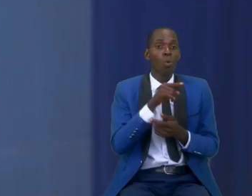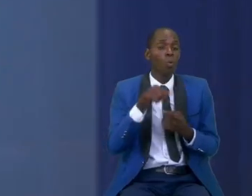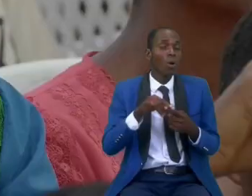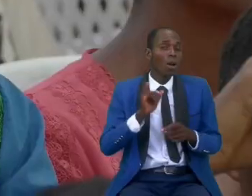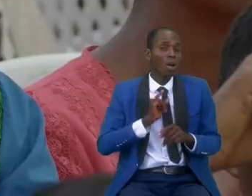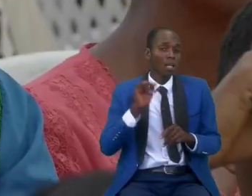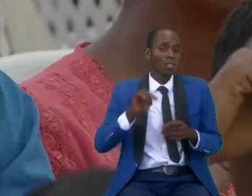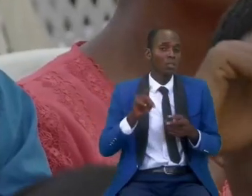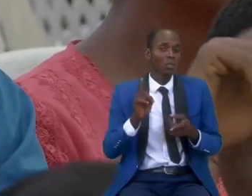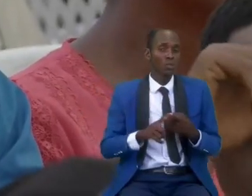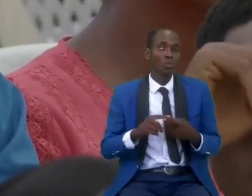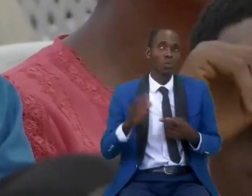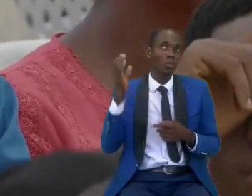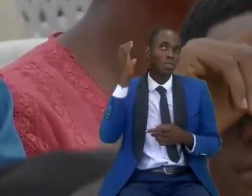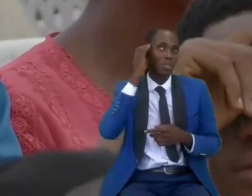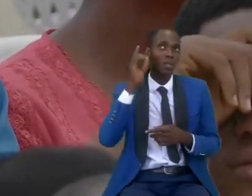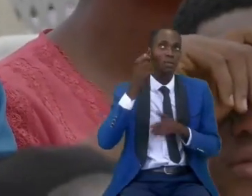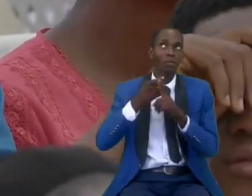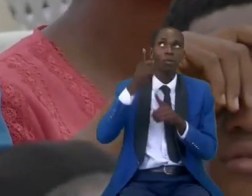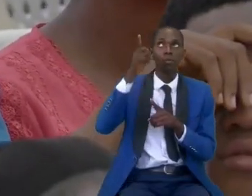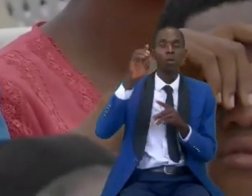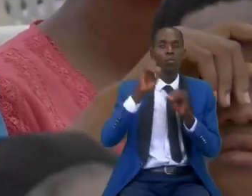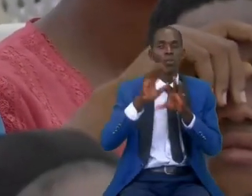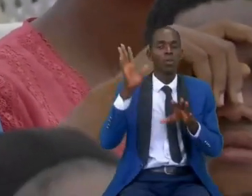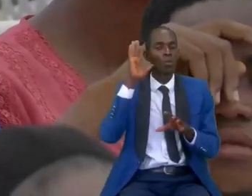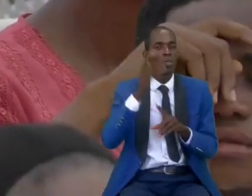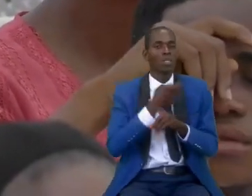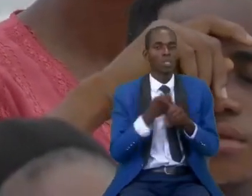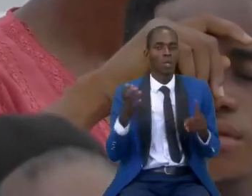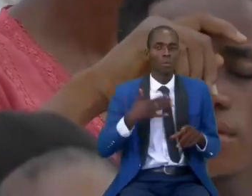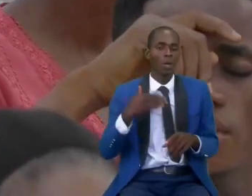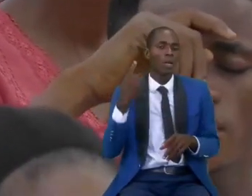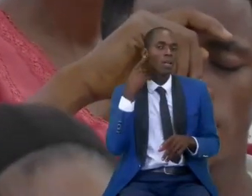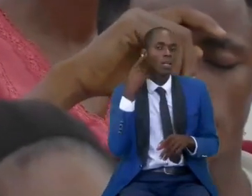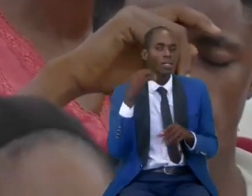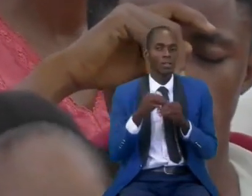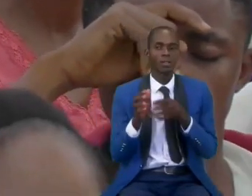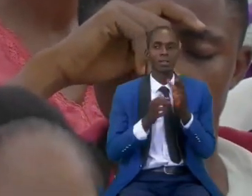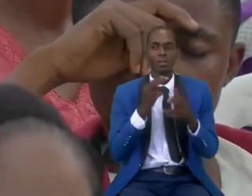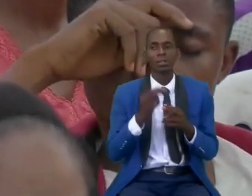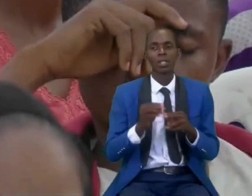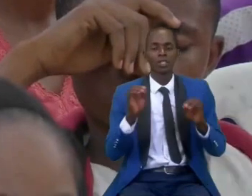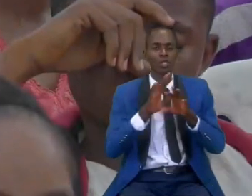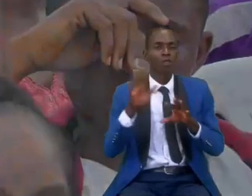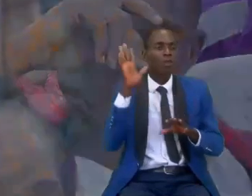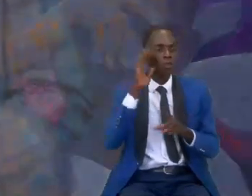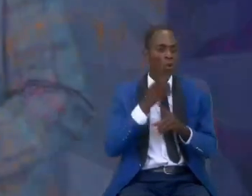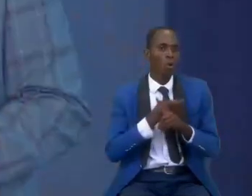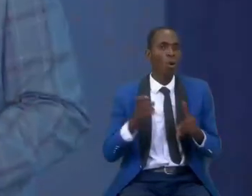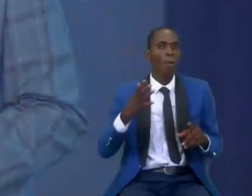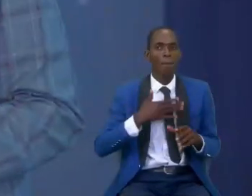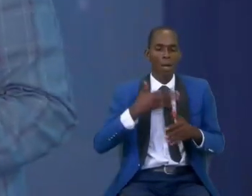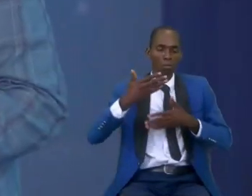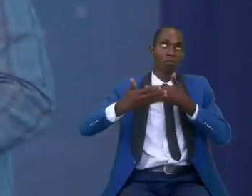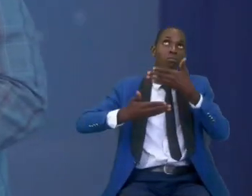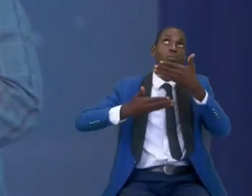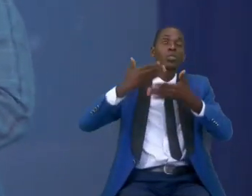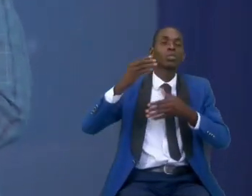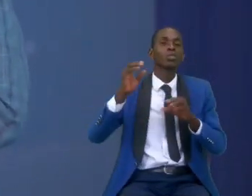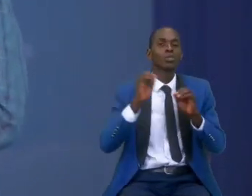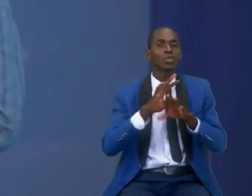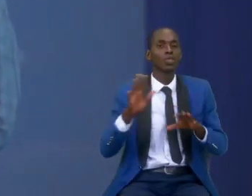my ears. And nothing will hurt my progress. Nothing shall by any